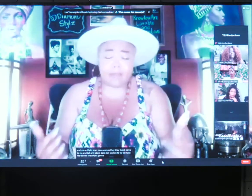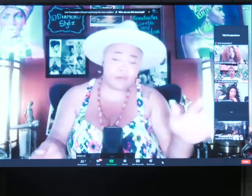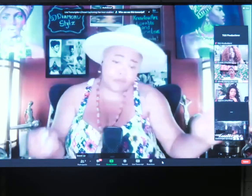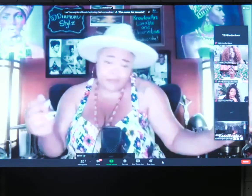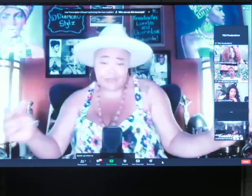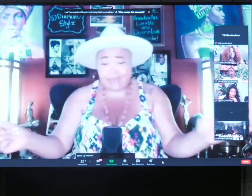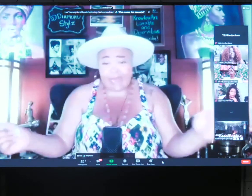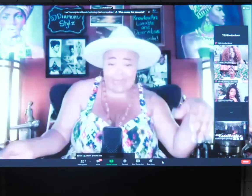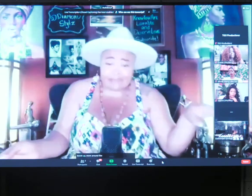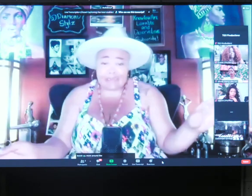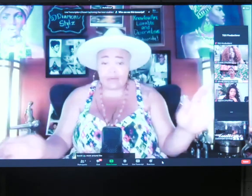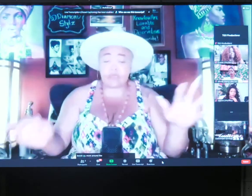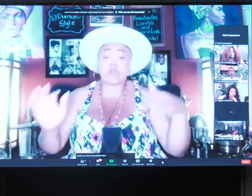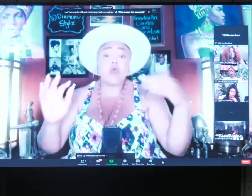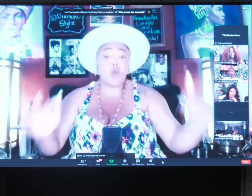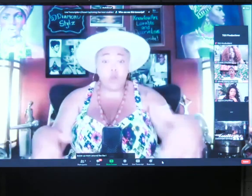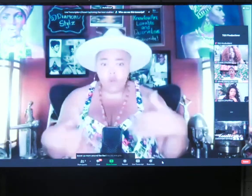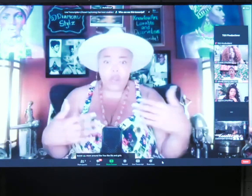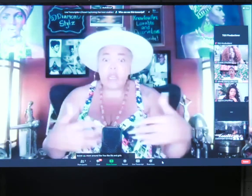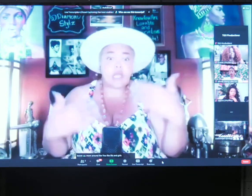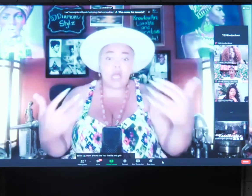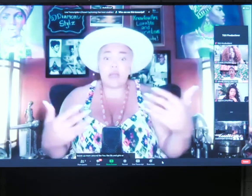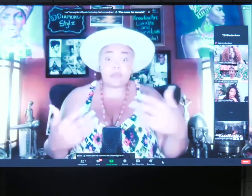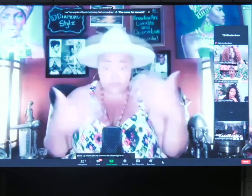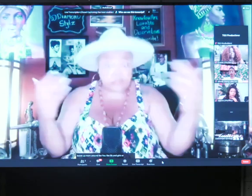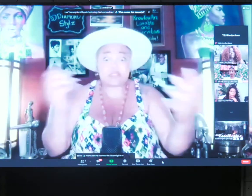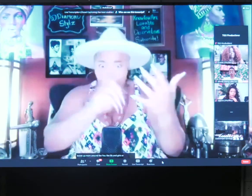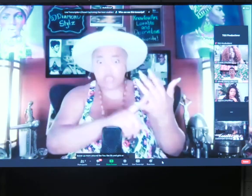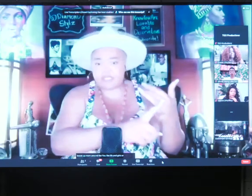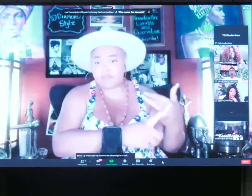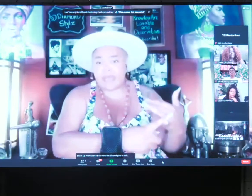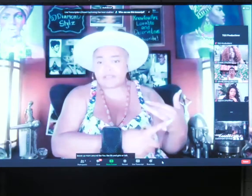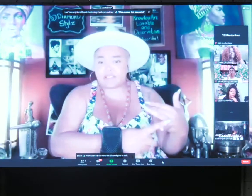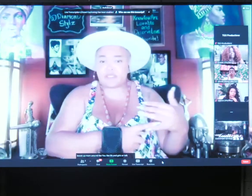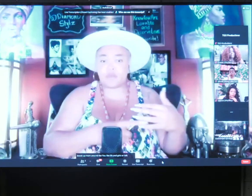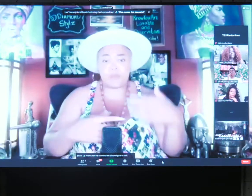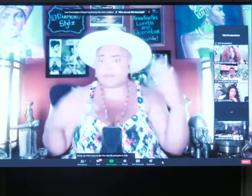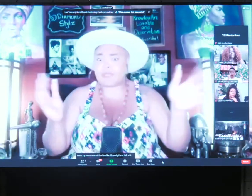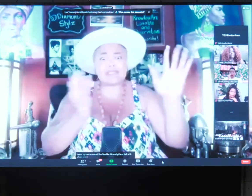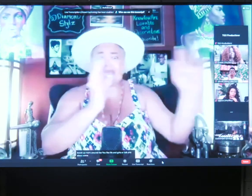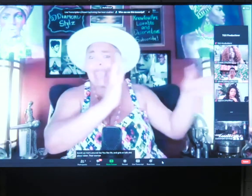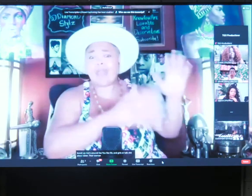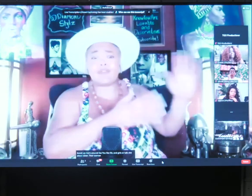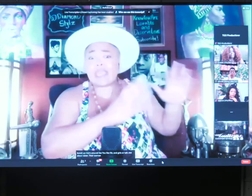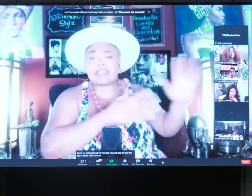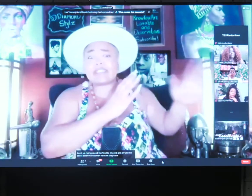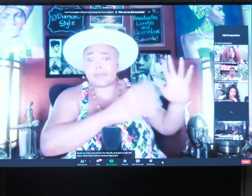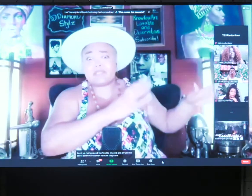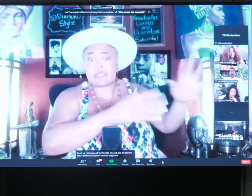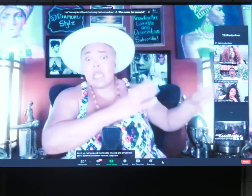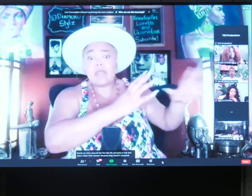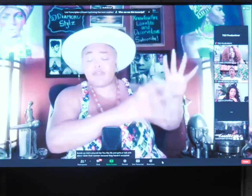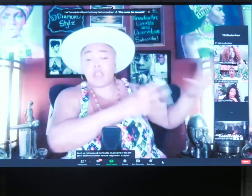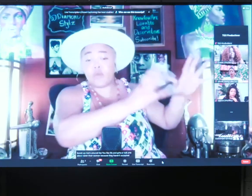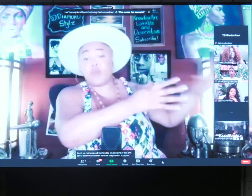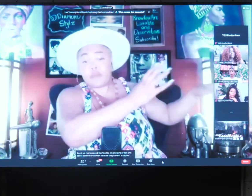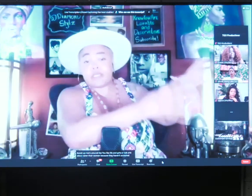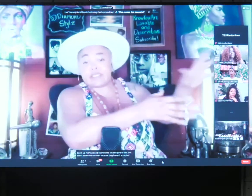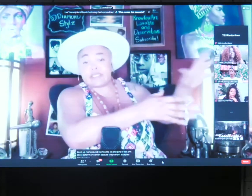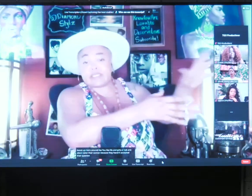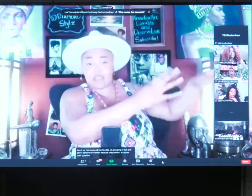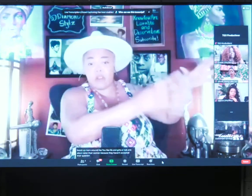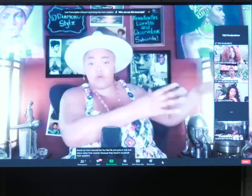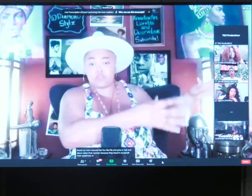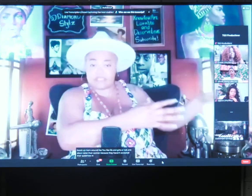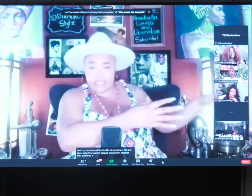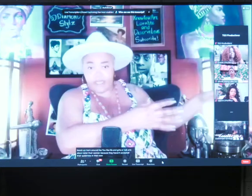morale. Like, ooh, you like light-skinned girls. Or talk shit about cisgender women because they haven't accepted their queerness